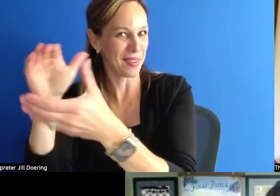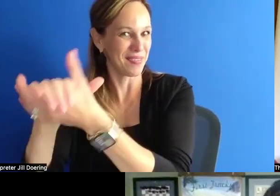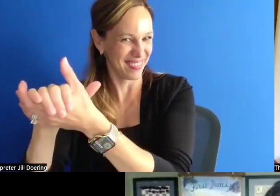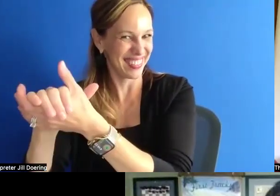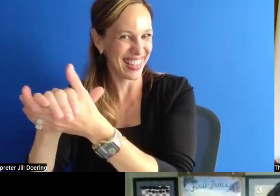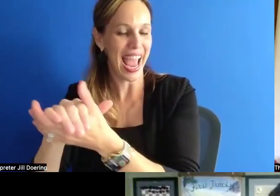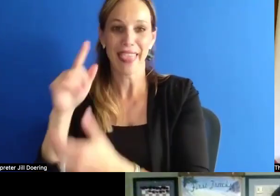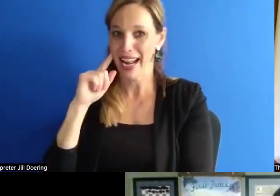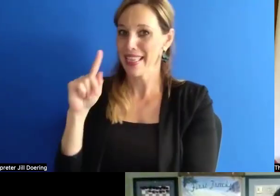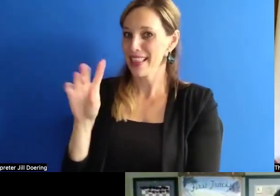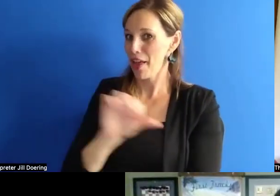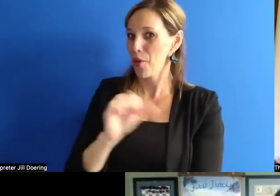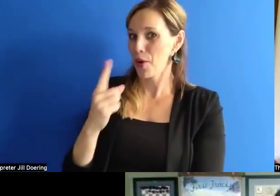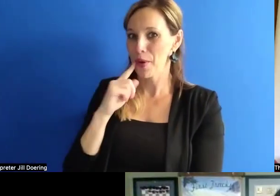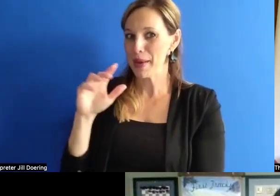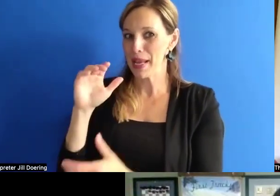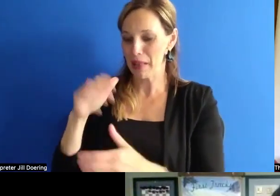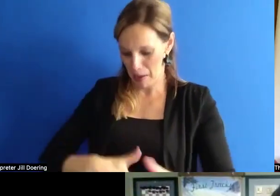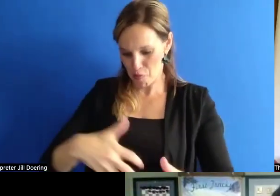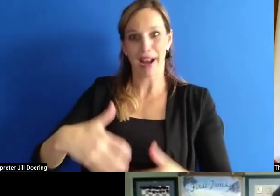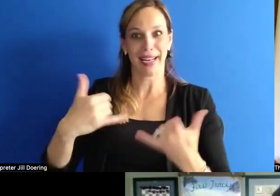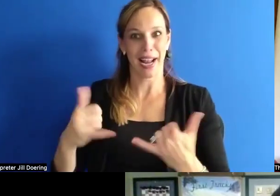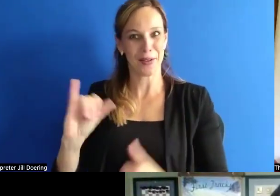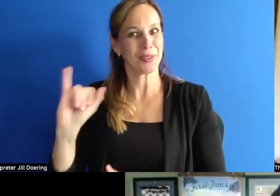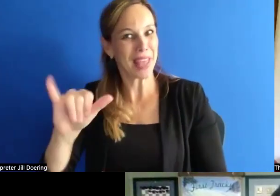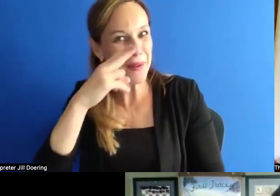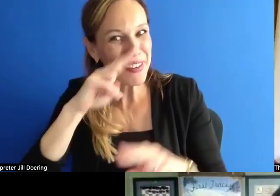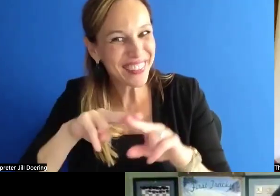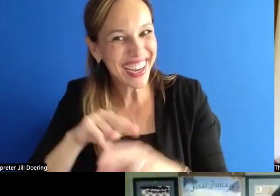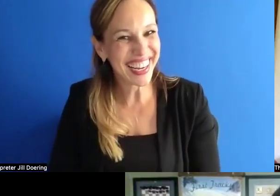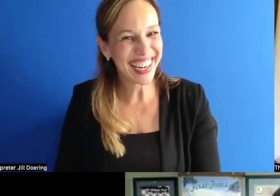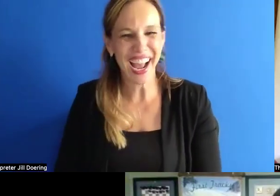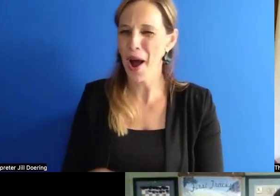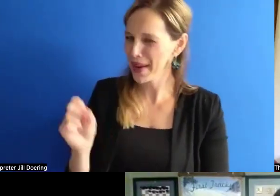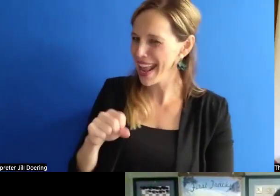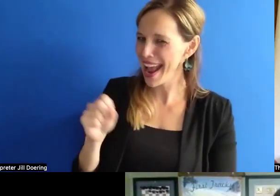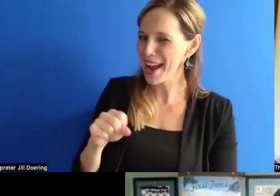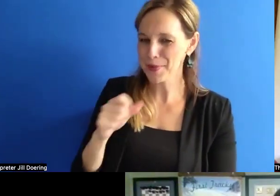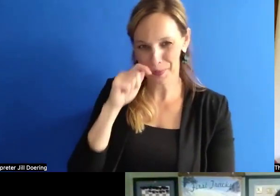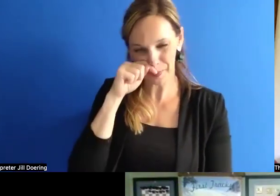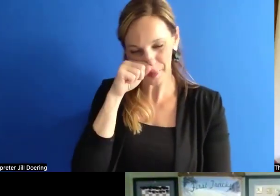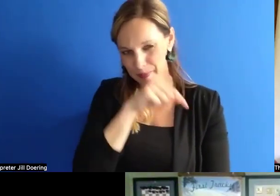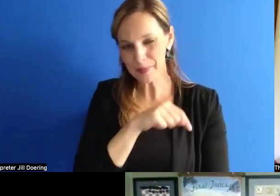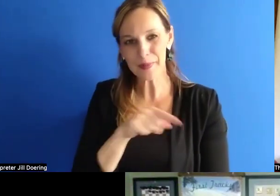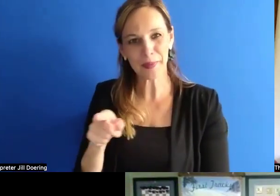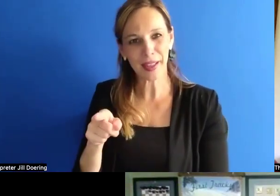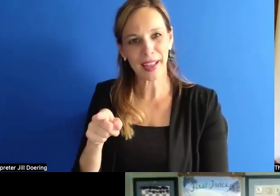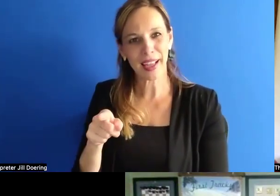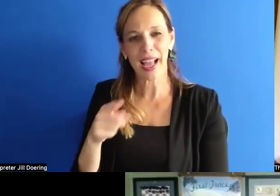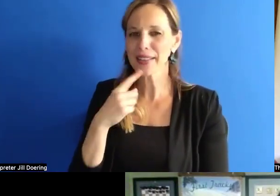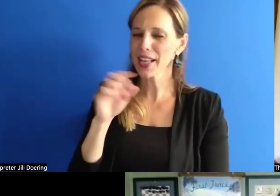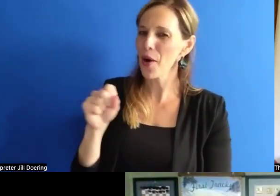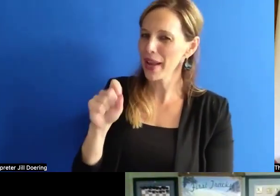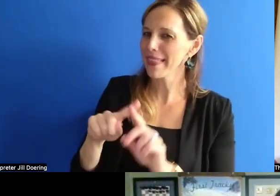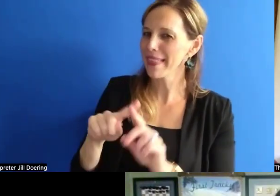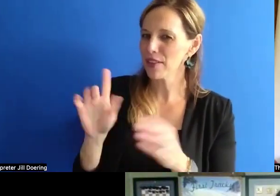this point for sure. So that would be fun. Yeah, I mean, I was at research because they were in a different movie, but I